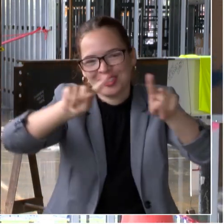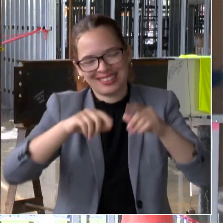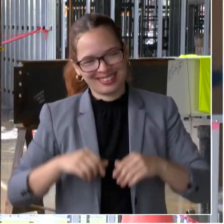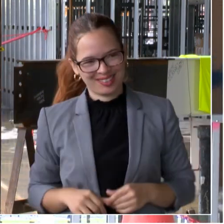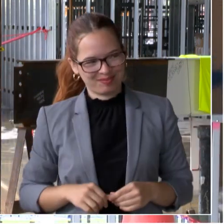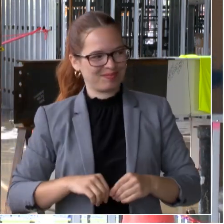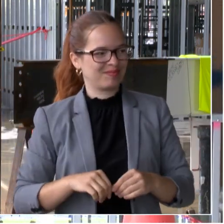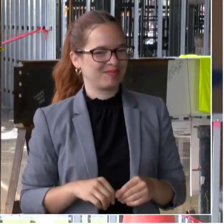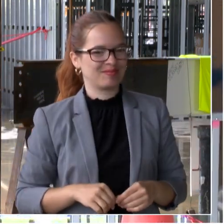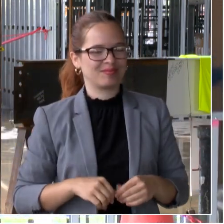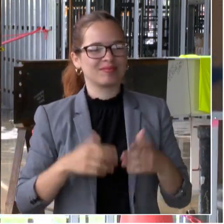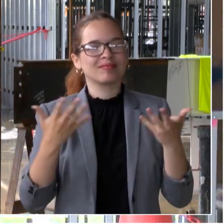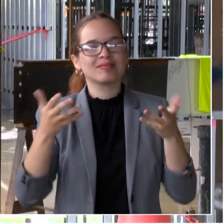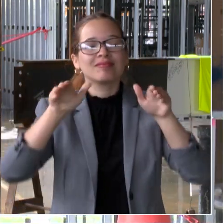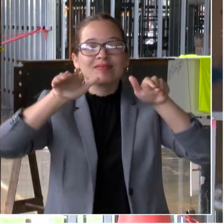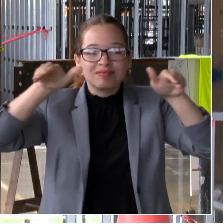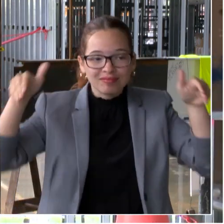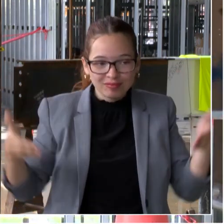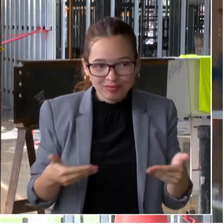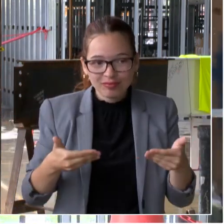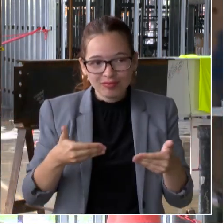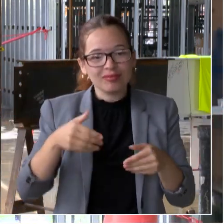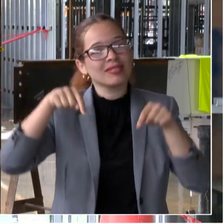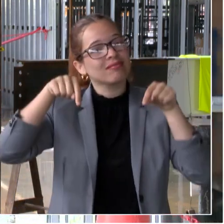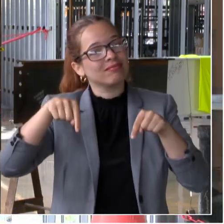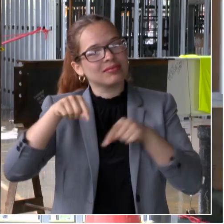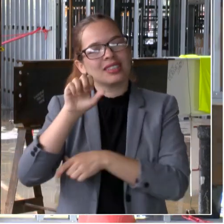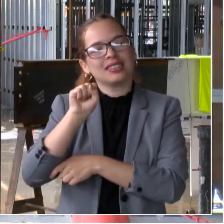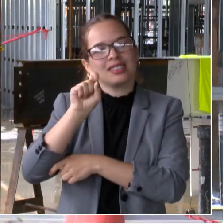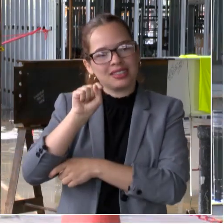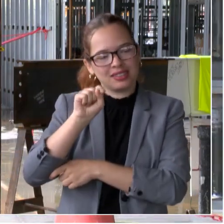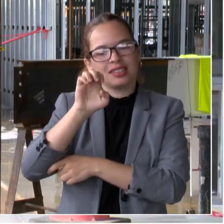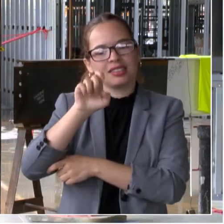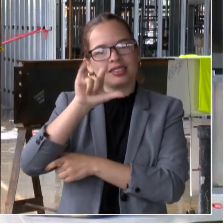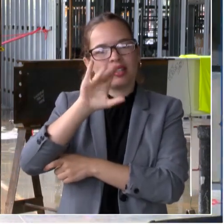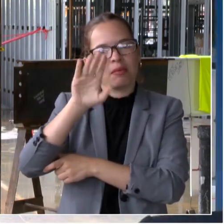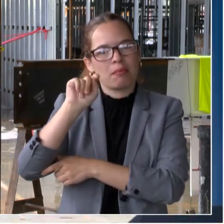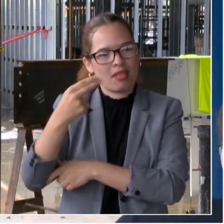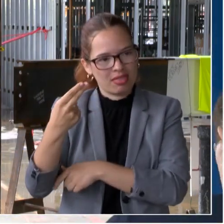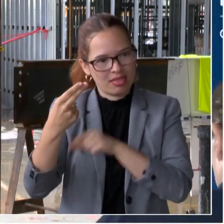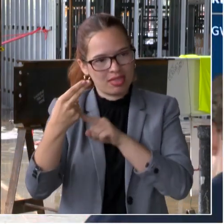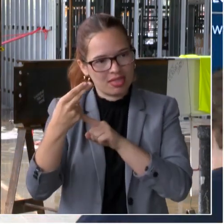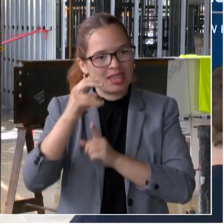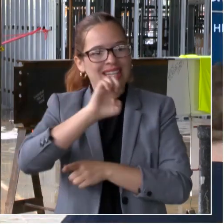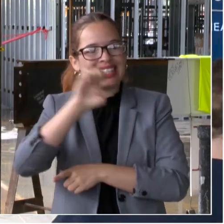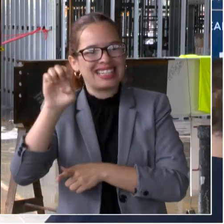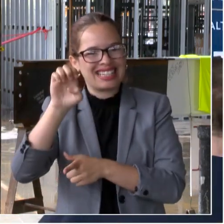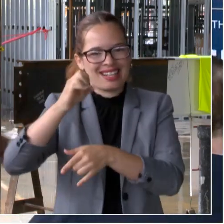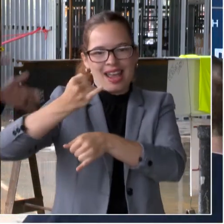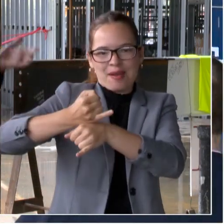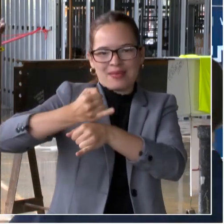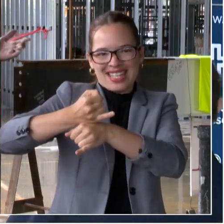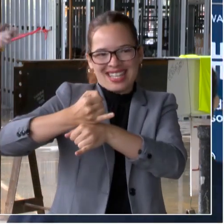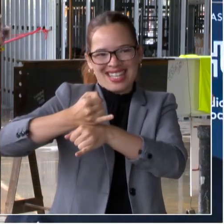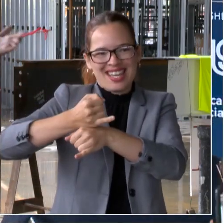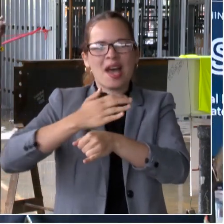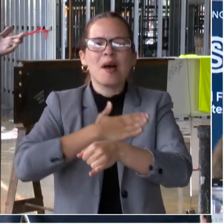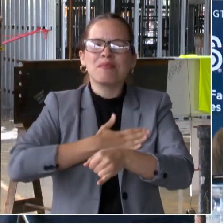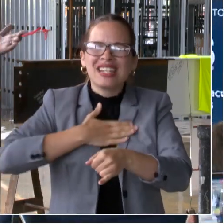Elizabeth East Campus. As you already heard from our lead executive, Latrina Owens. Please give Latrina a big round of